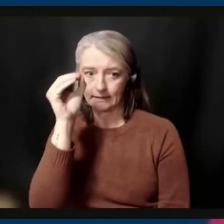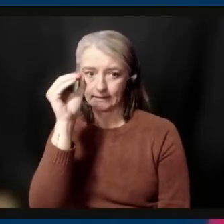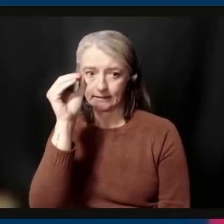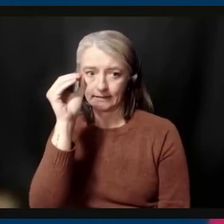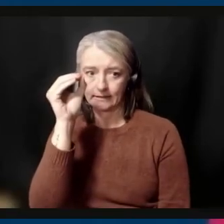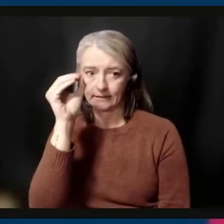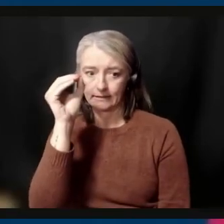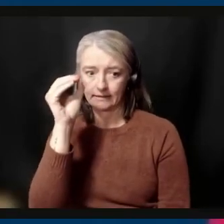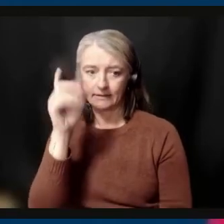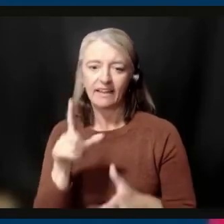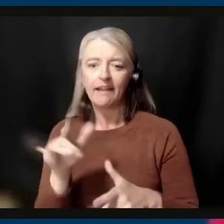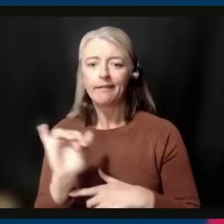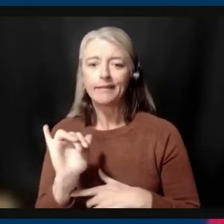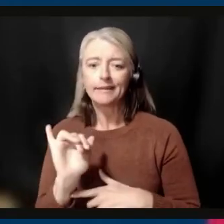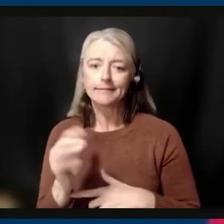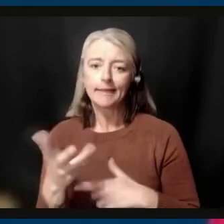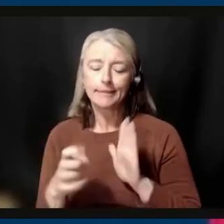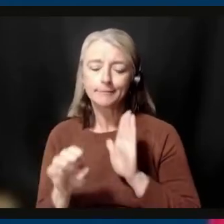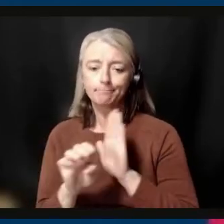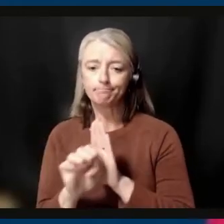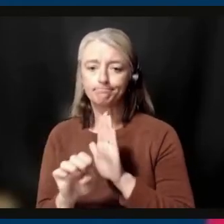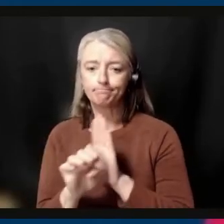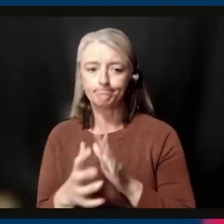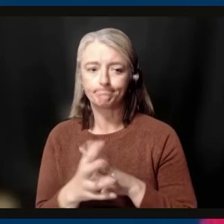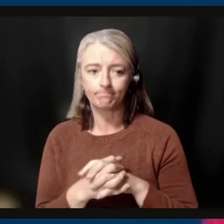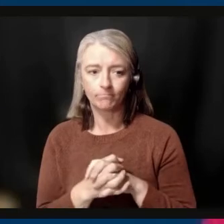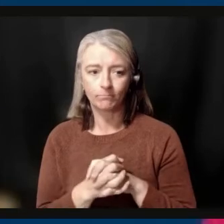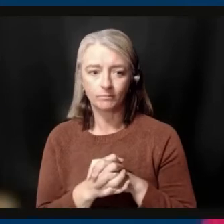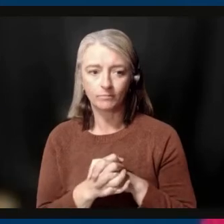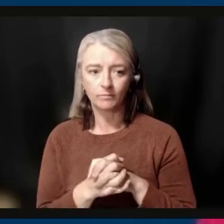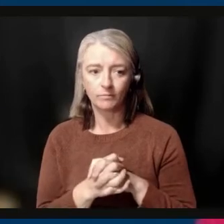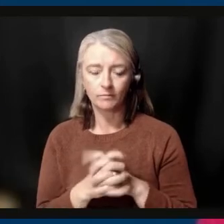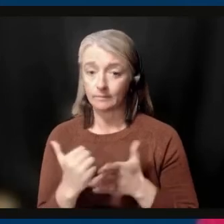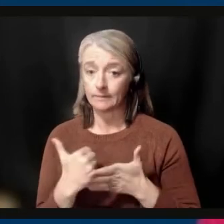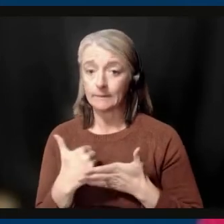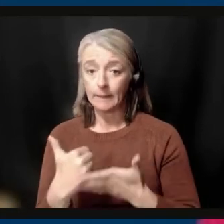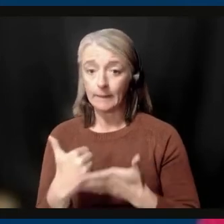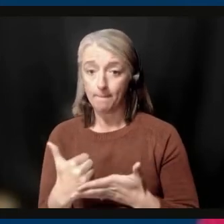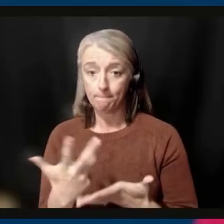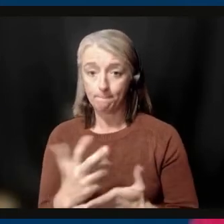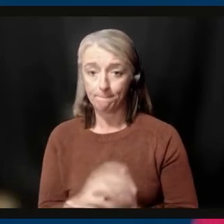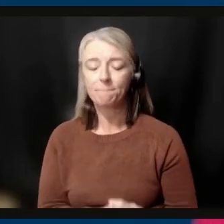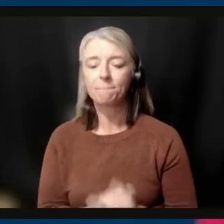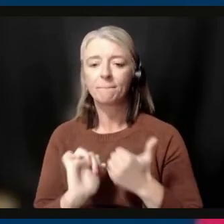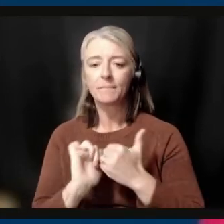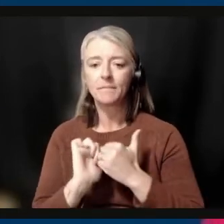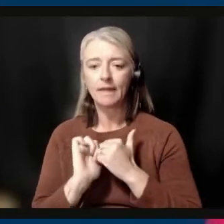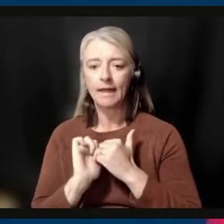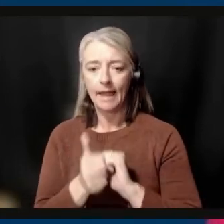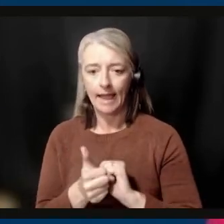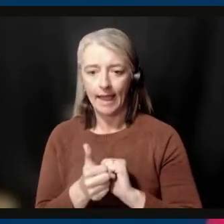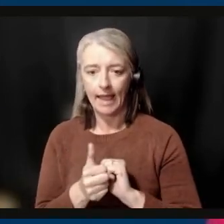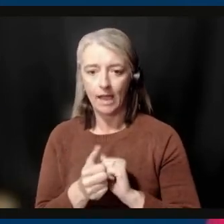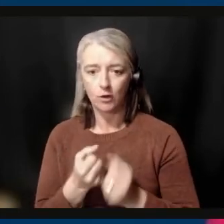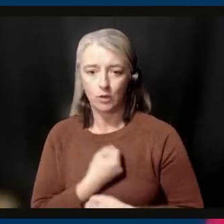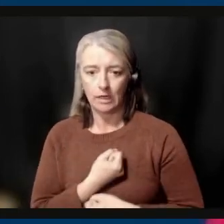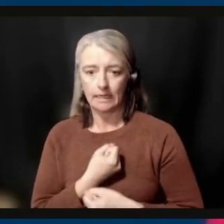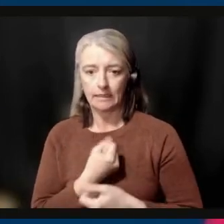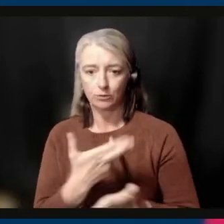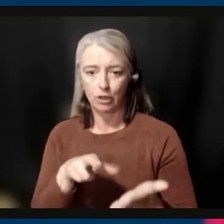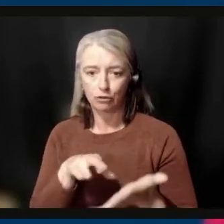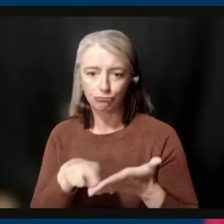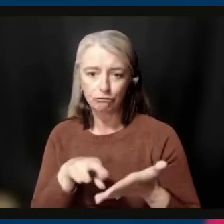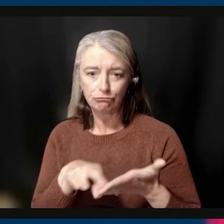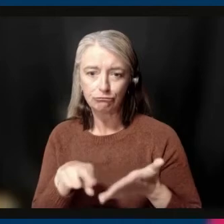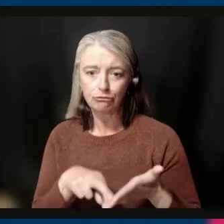things like some of the things that we can help them with is how to express their research in a way that makes